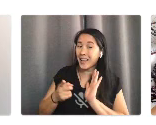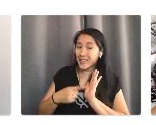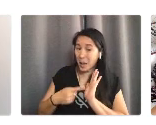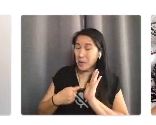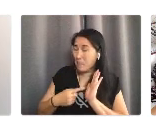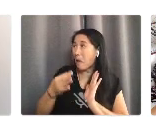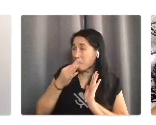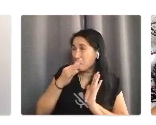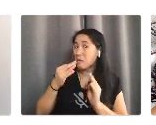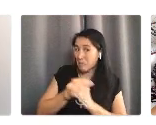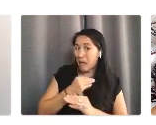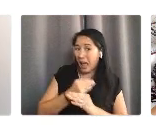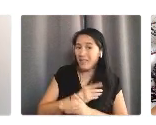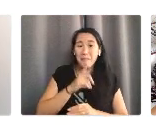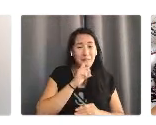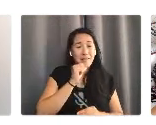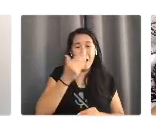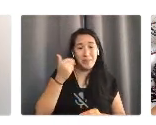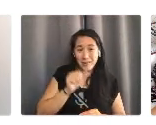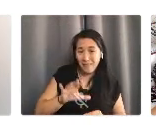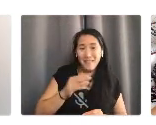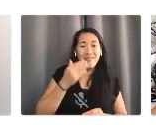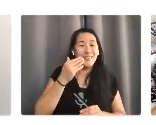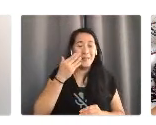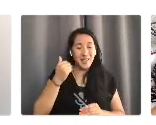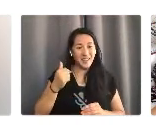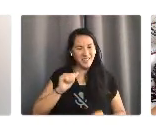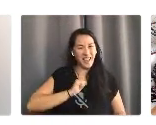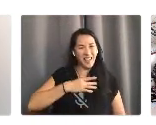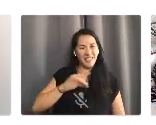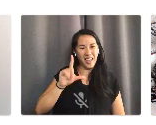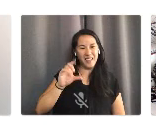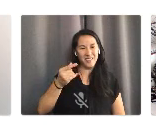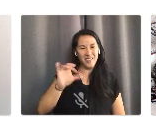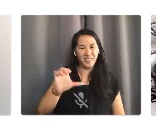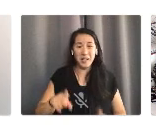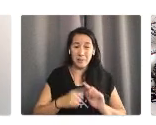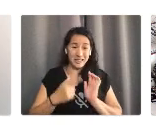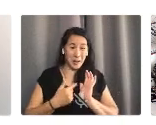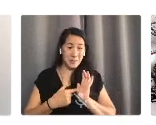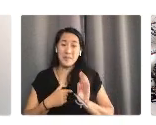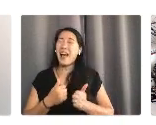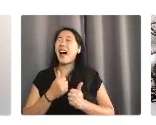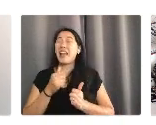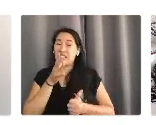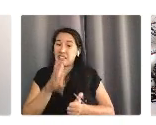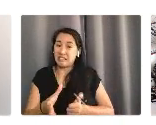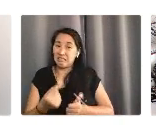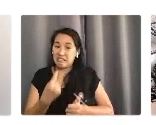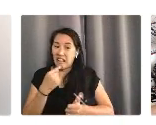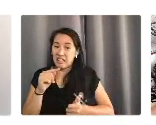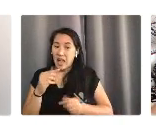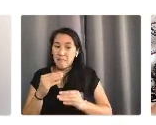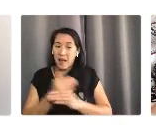good at math and it's not because I'm Asian, it's because I love logic. And to be fair, sometimes I really suck at math. If you ask Danny for me, who